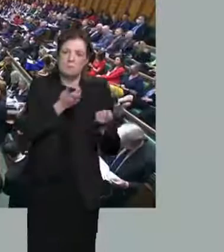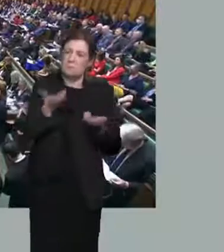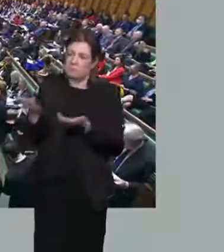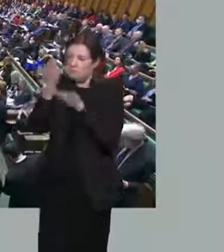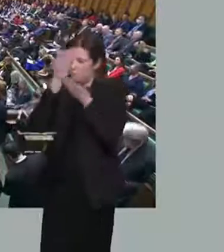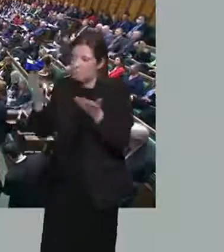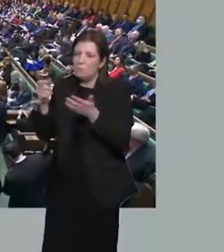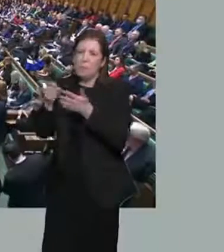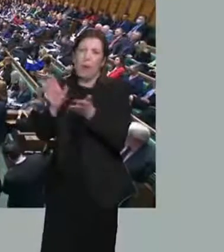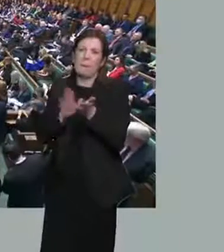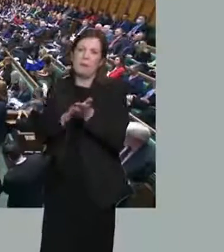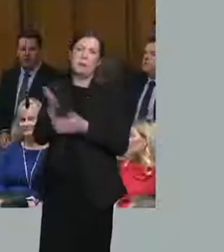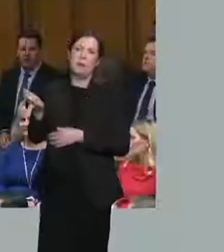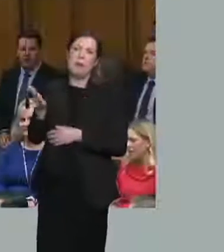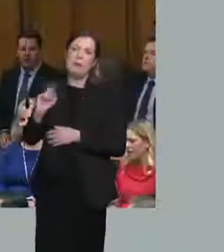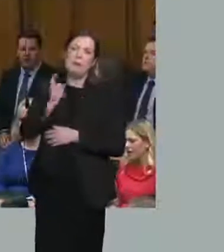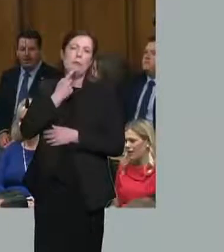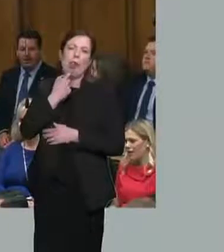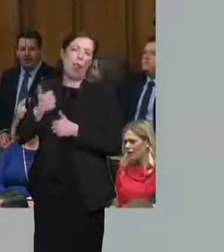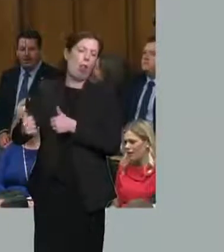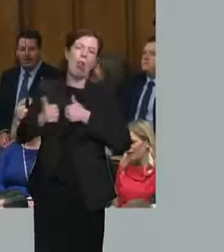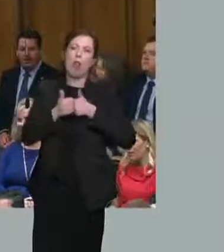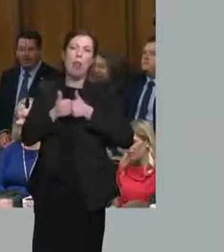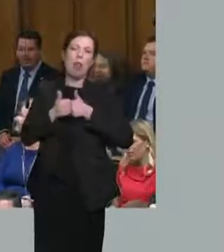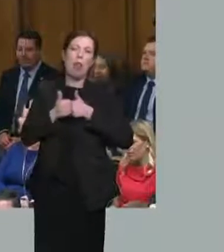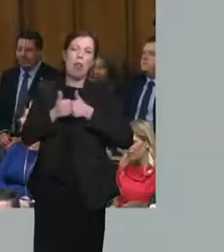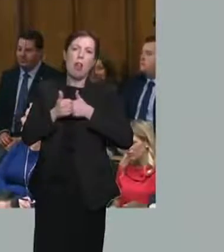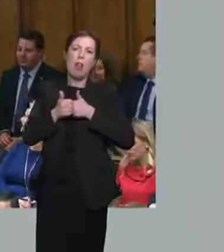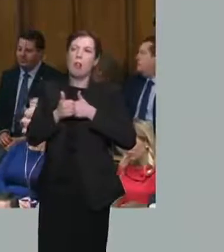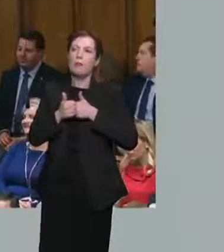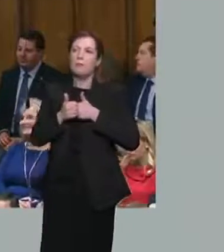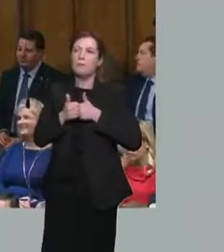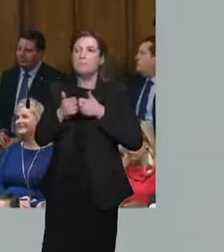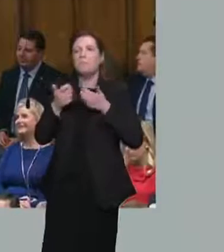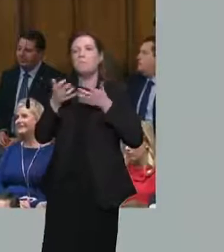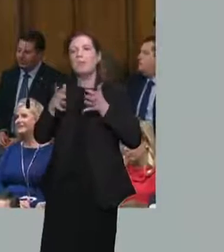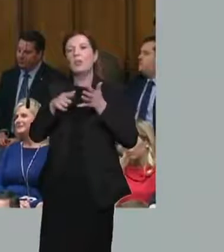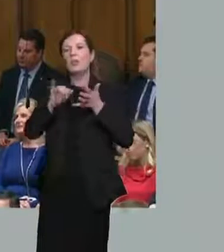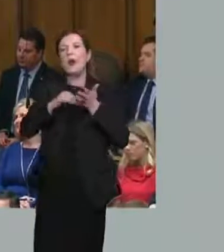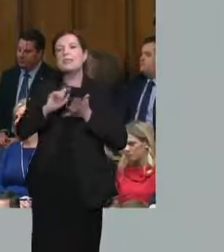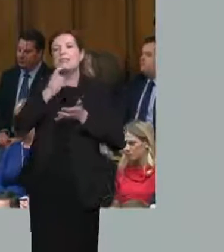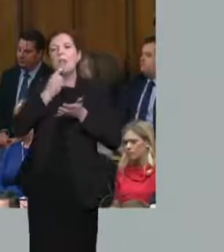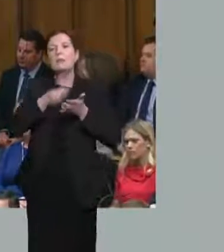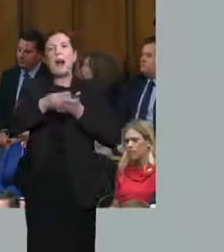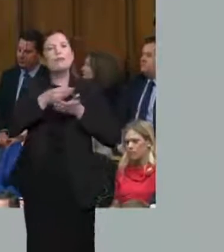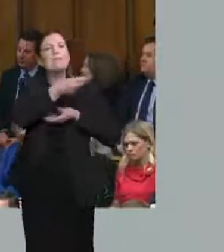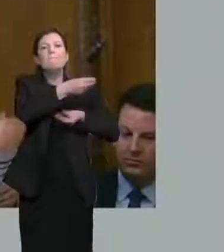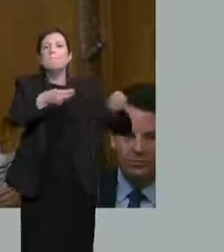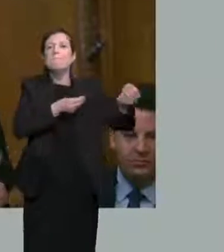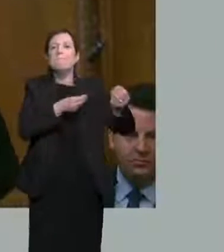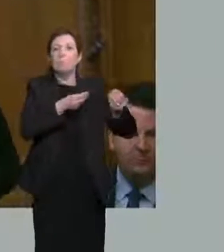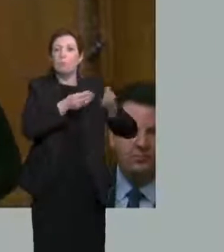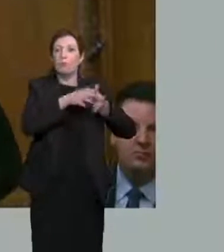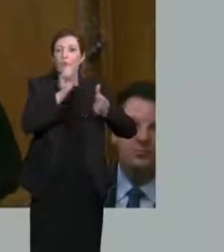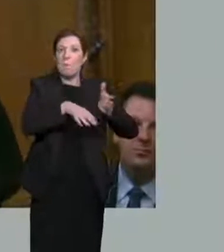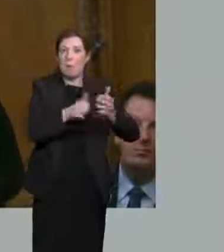a great champion for steel, and we've just had brilliant news on the removal of the US steel tariffs. Will he reaffirm